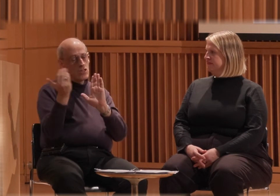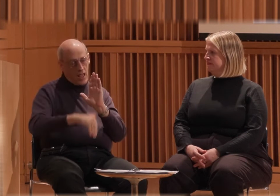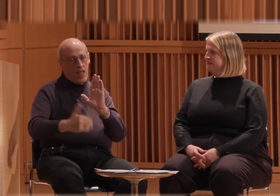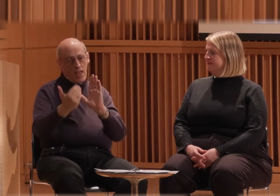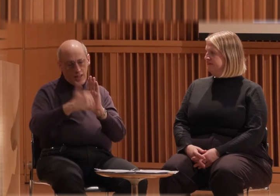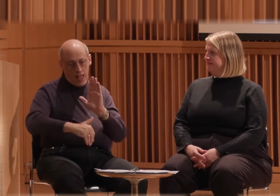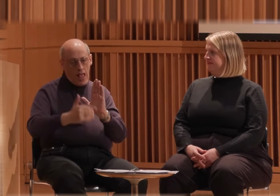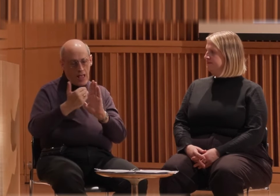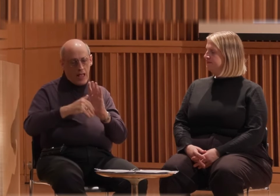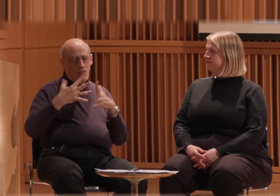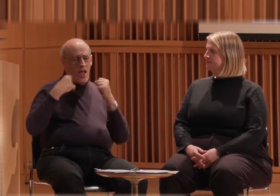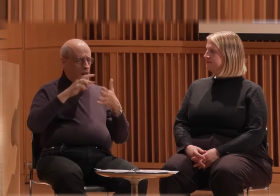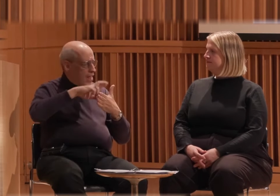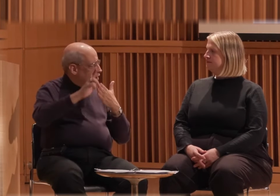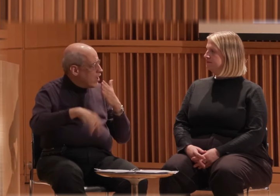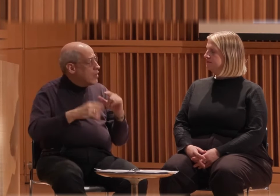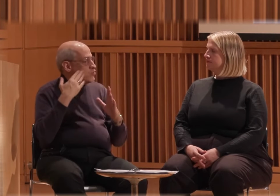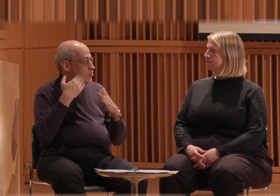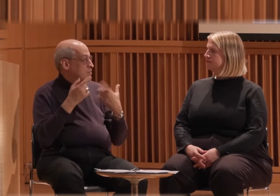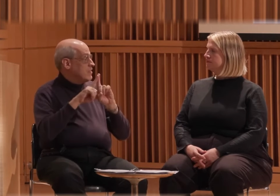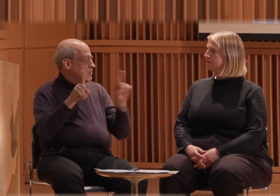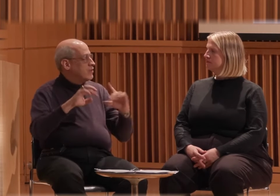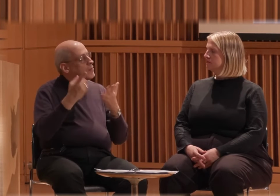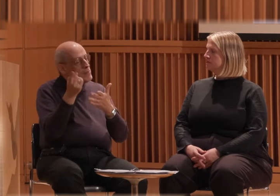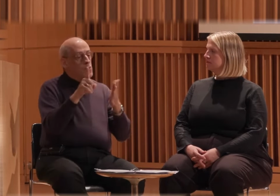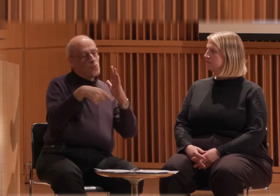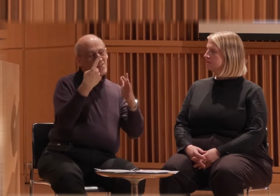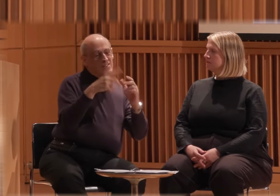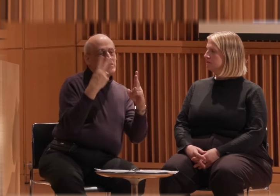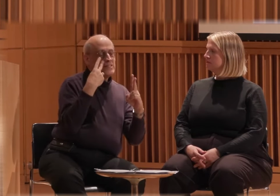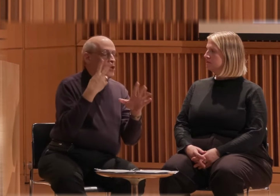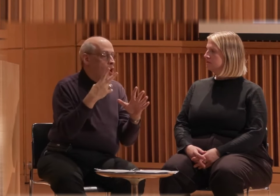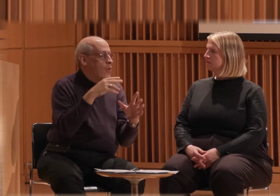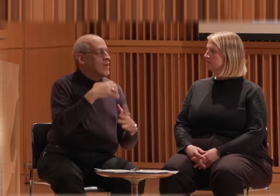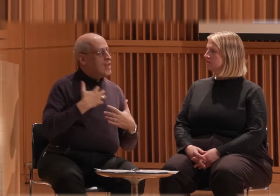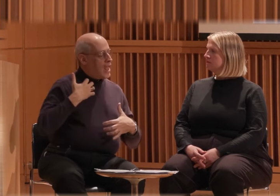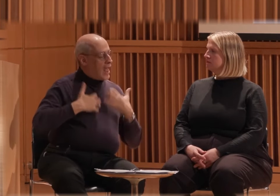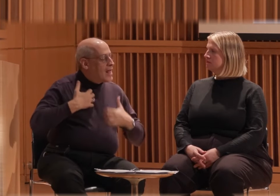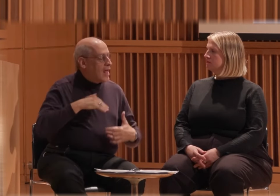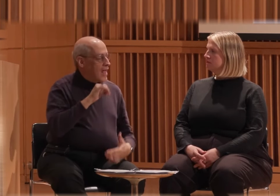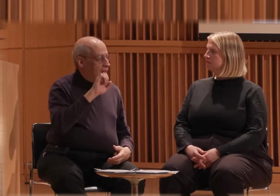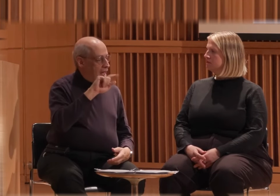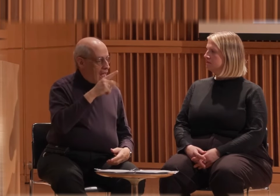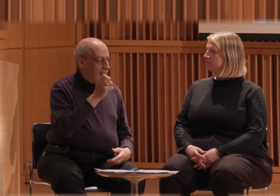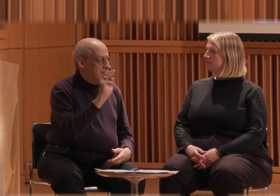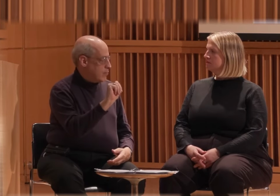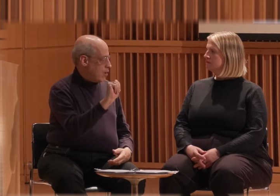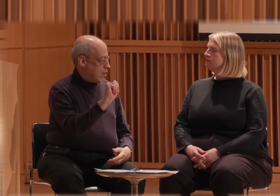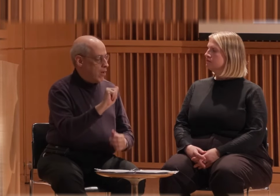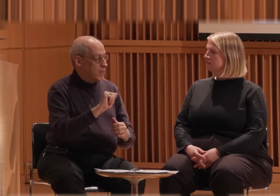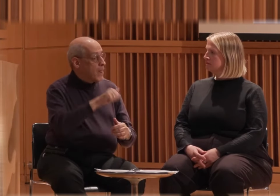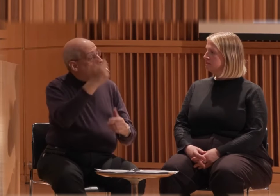again, and the health outcome would sometimes be different. So one week we might look at asthma, the next week we might look